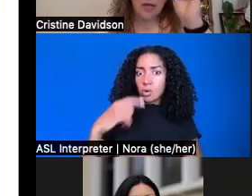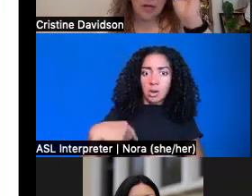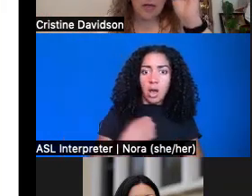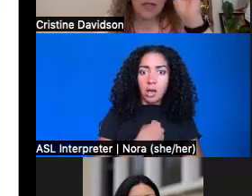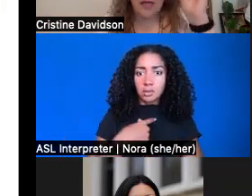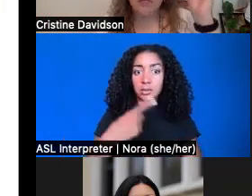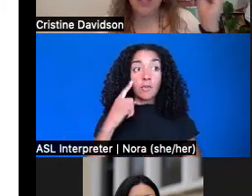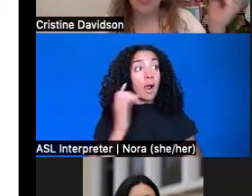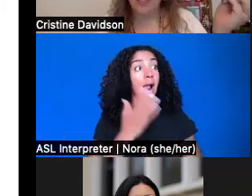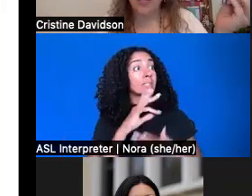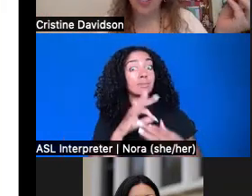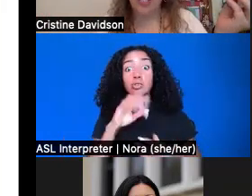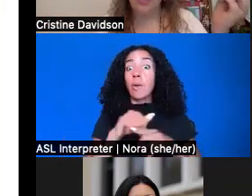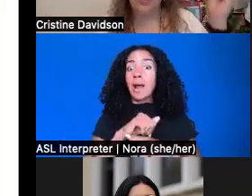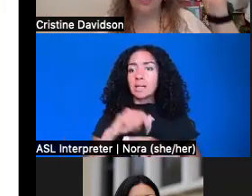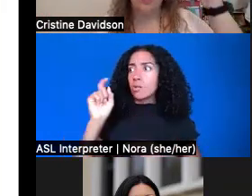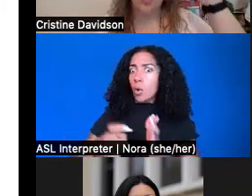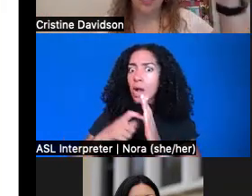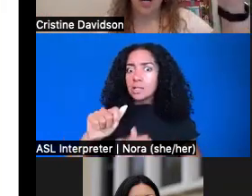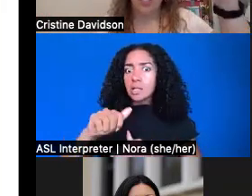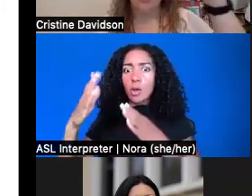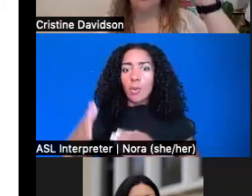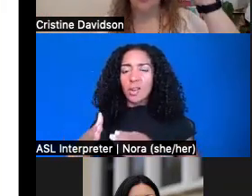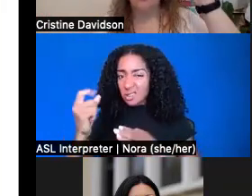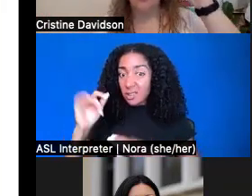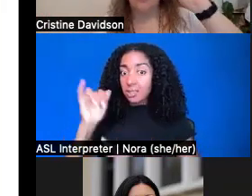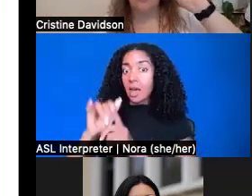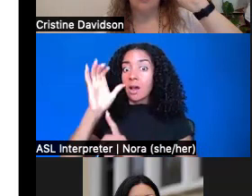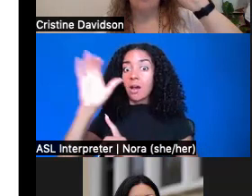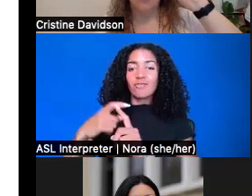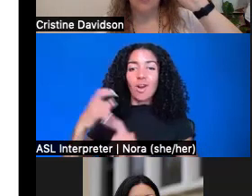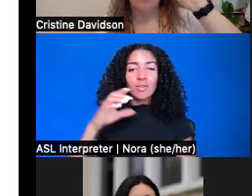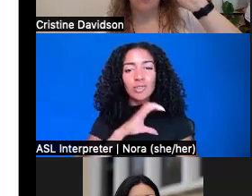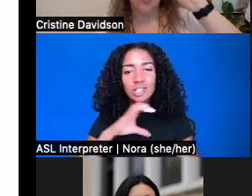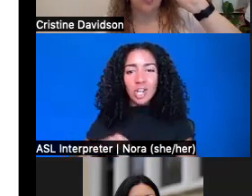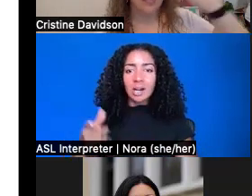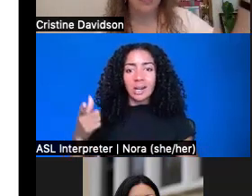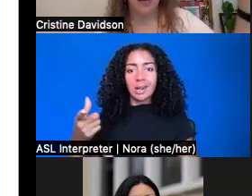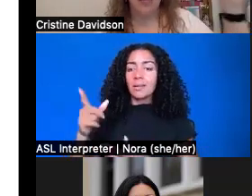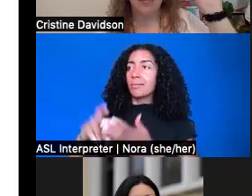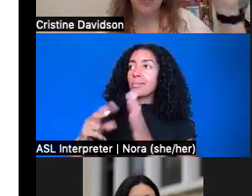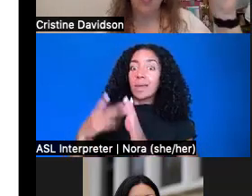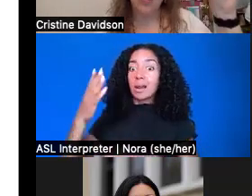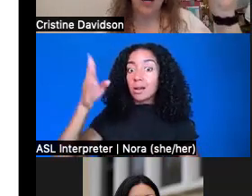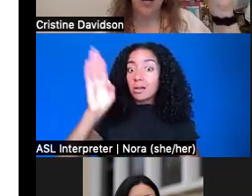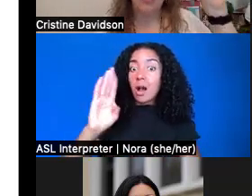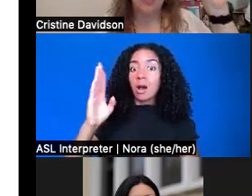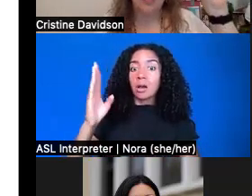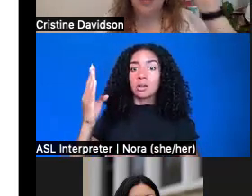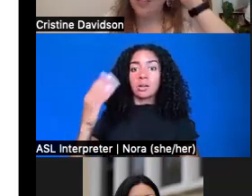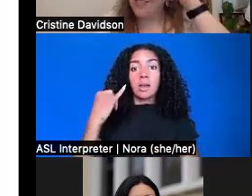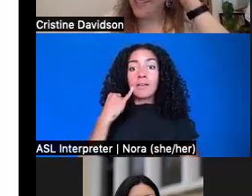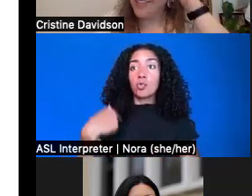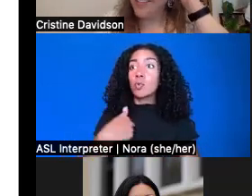spirituality, right? That comes through like Christianity, that there's a God, and if we worship anything other than the one God,